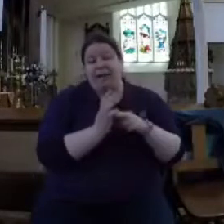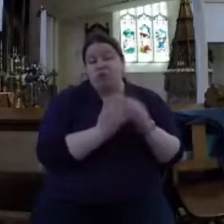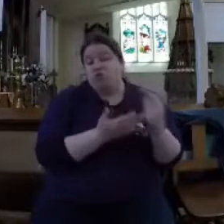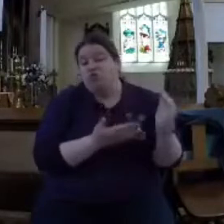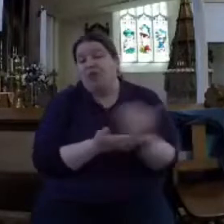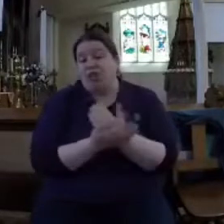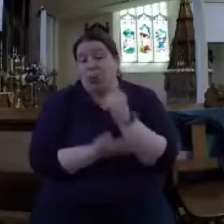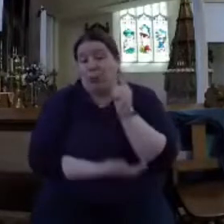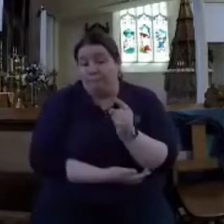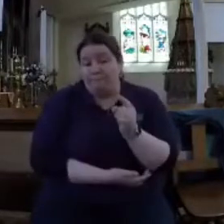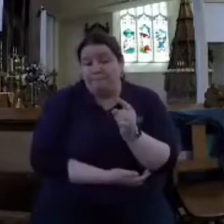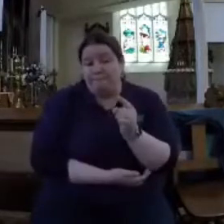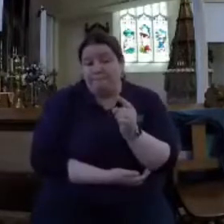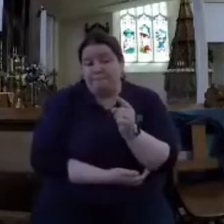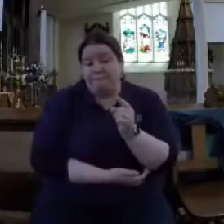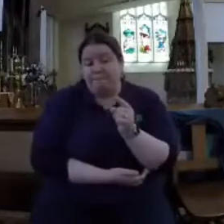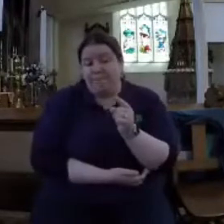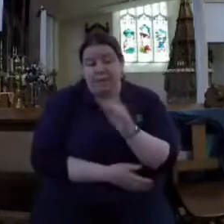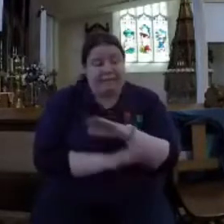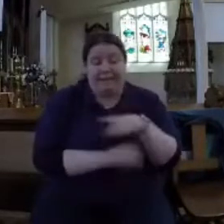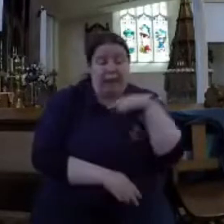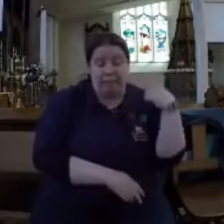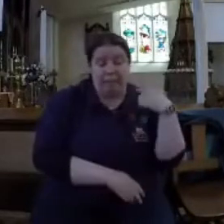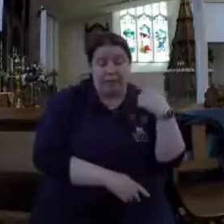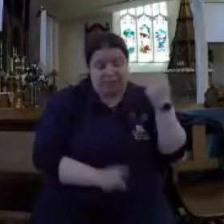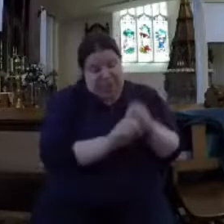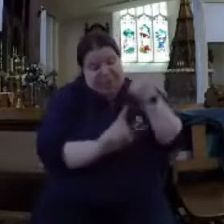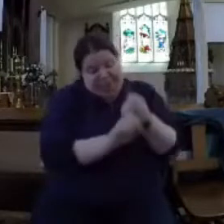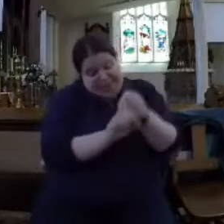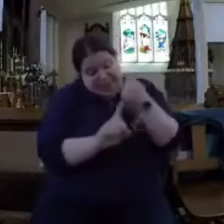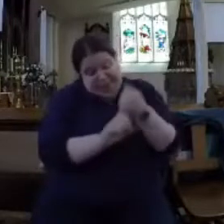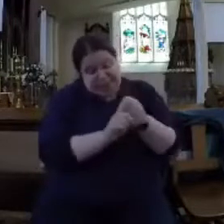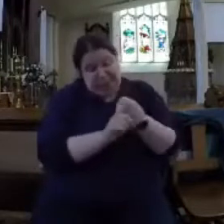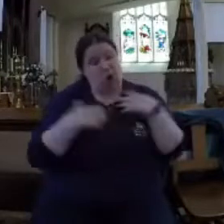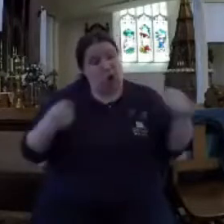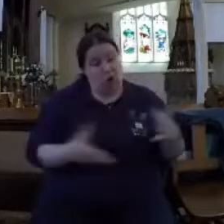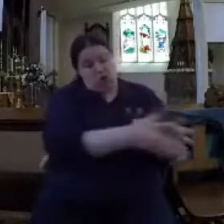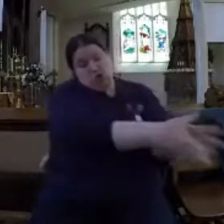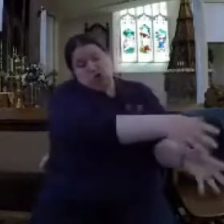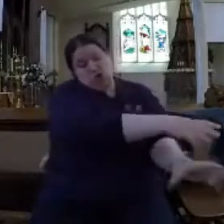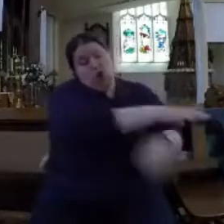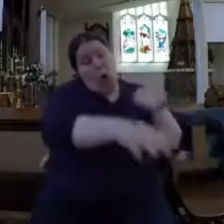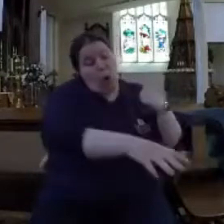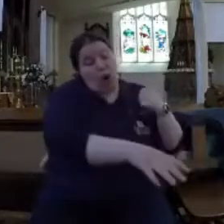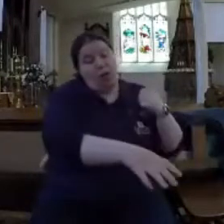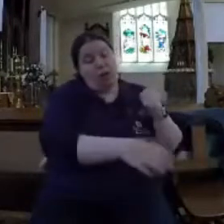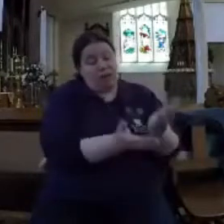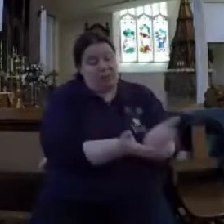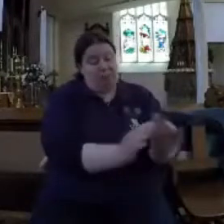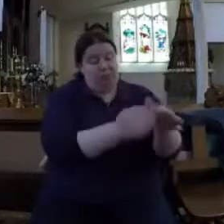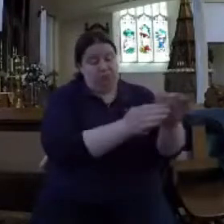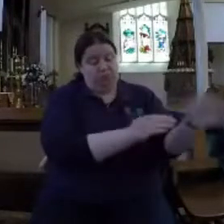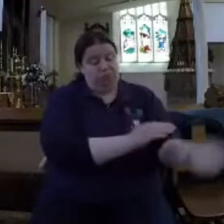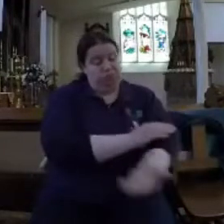mission. The brothers didn't end up killing Joseph. They just bashed him about a bit, stole his cloak, and then threw him into an